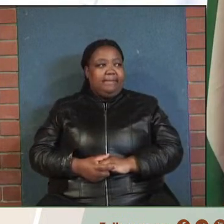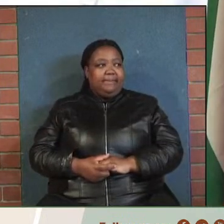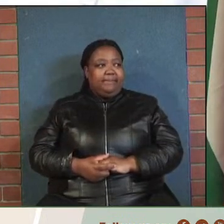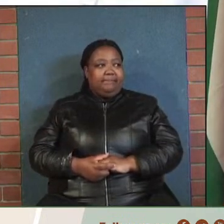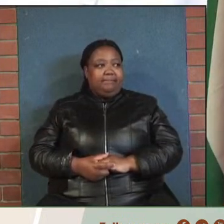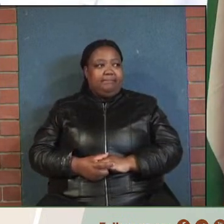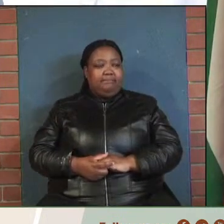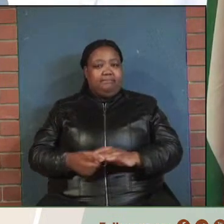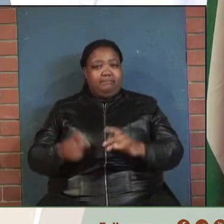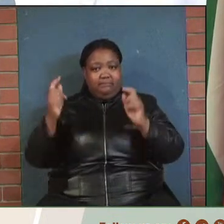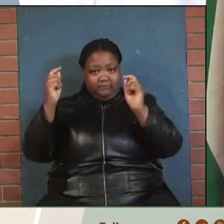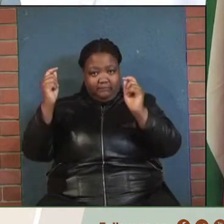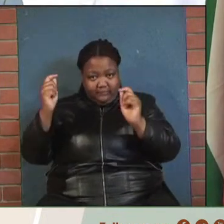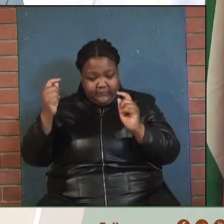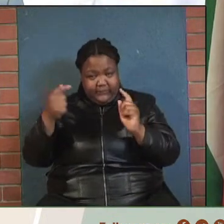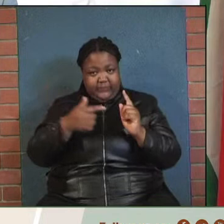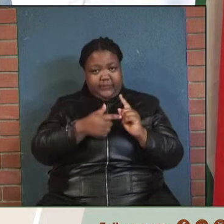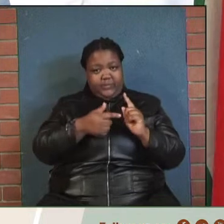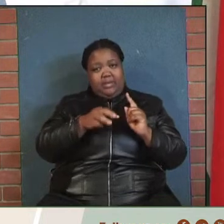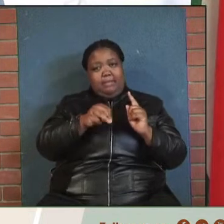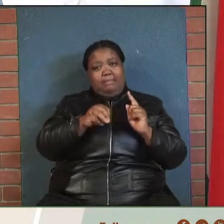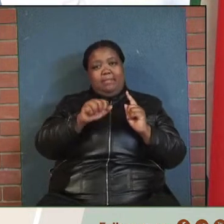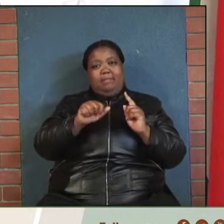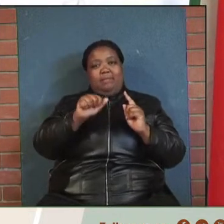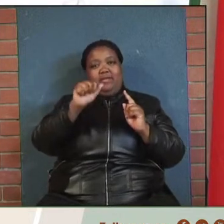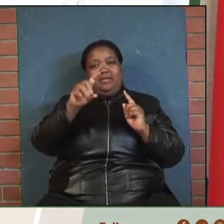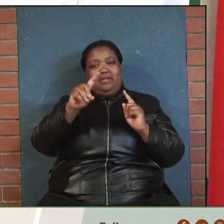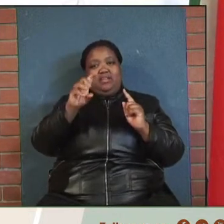Honorable Madoma in her essential,